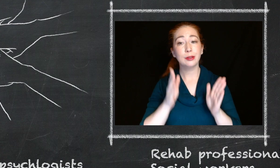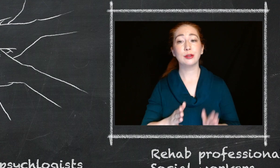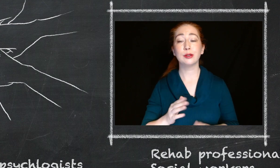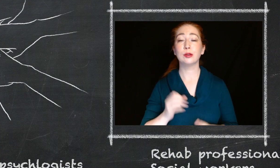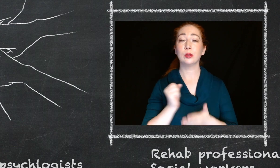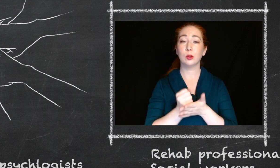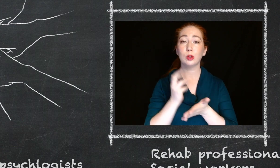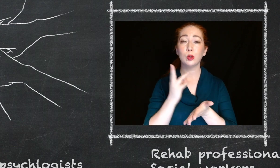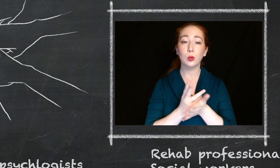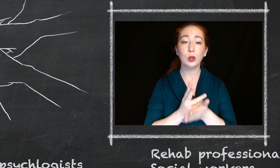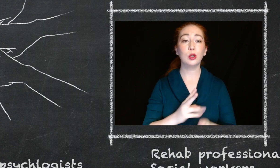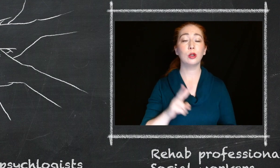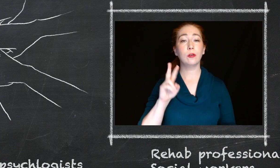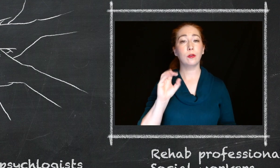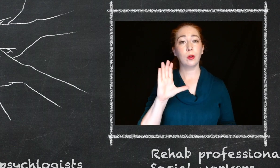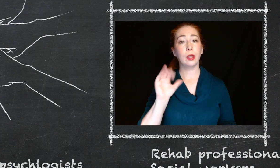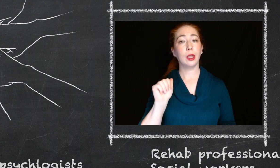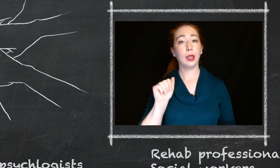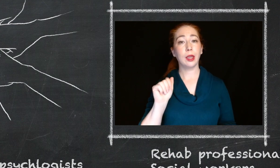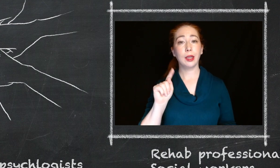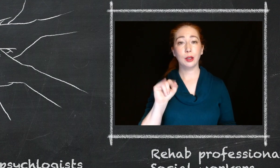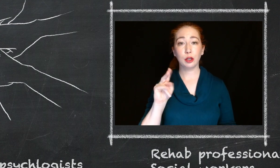rehabilitation.